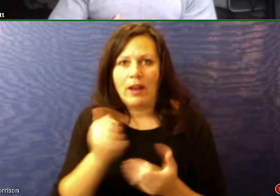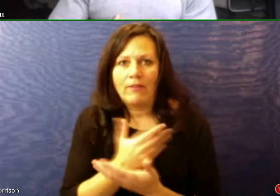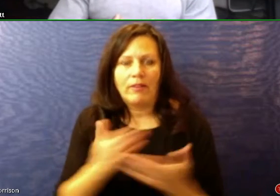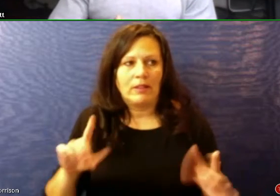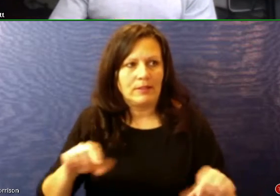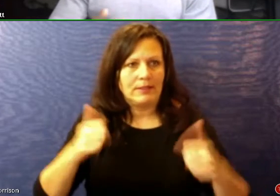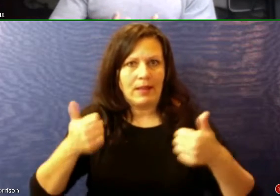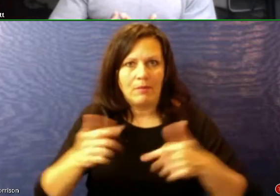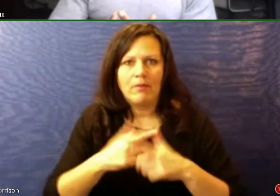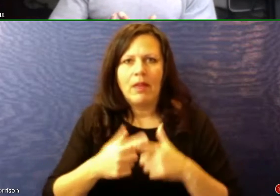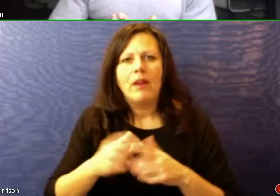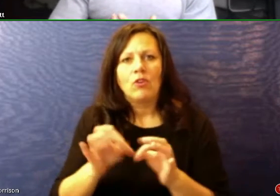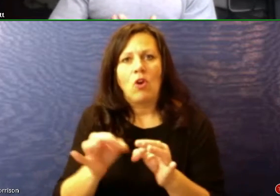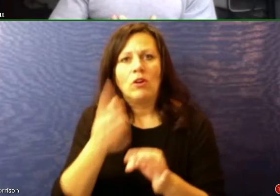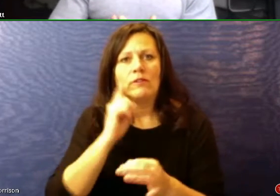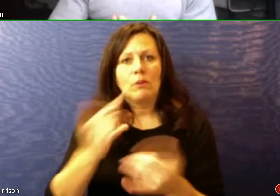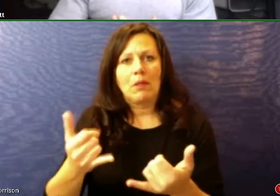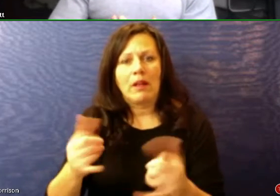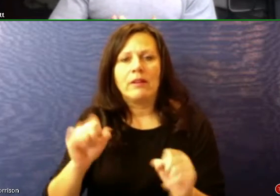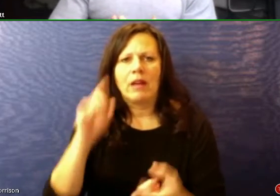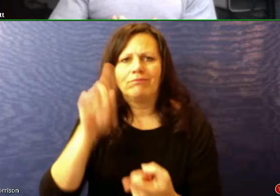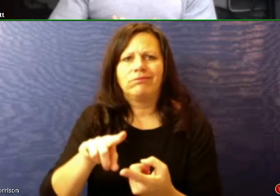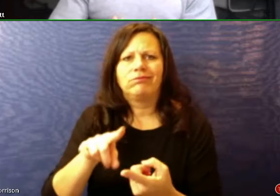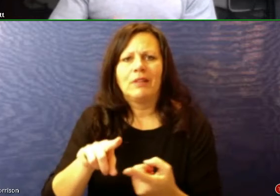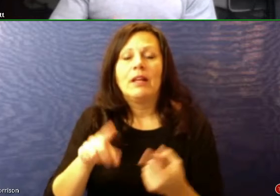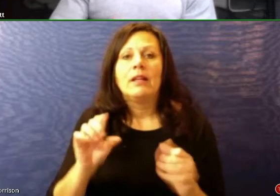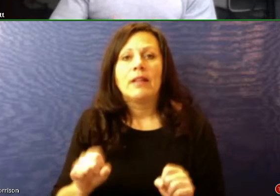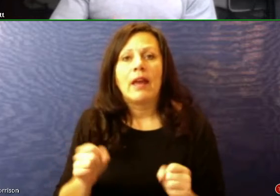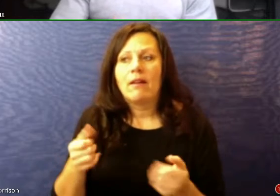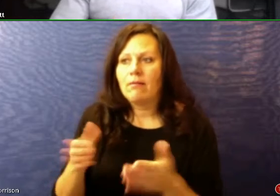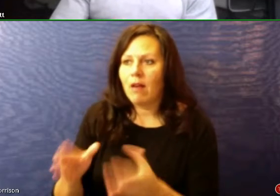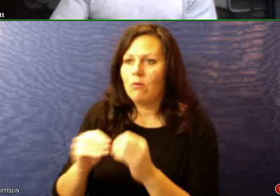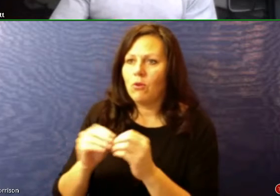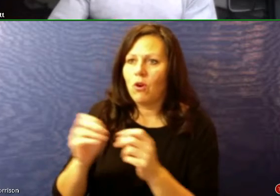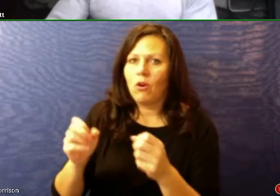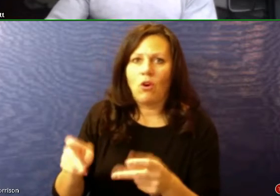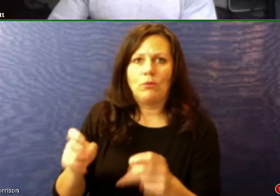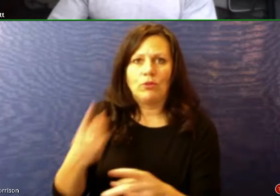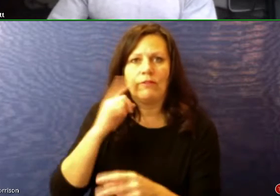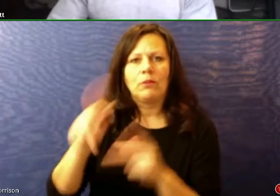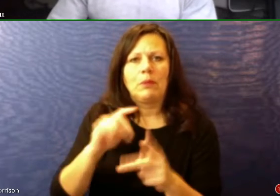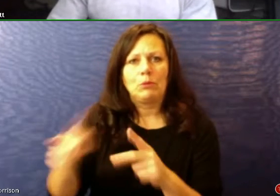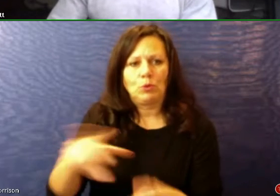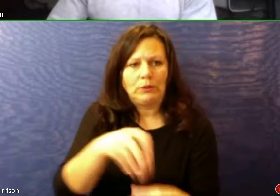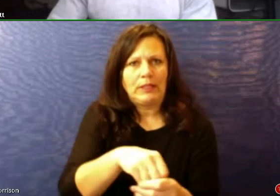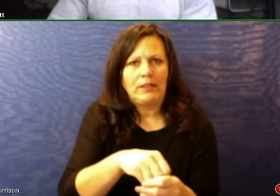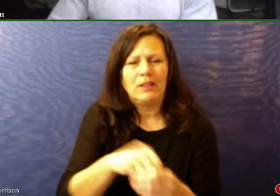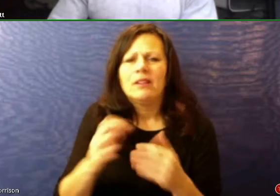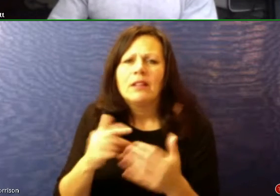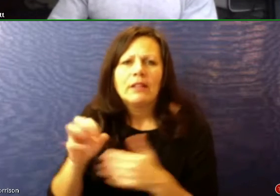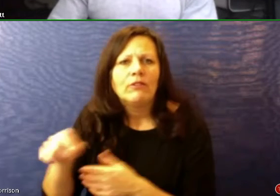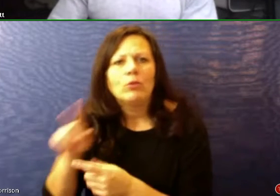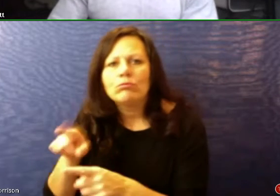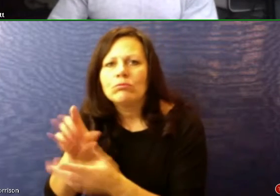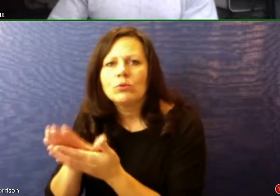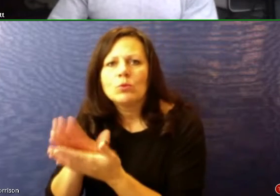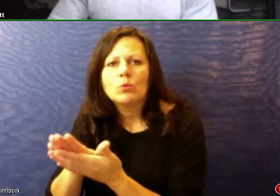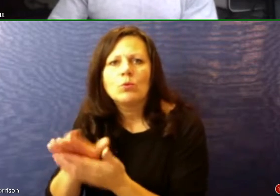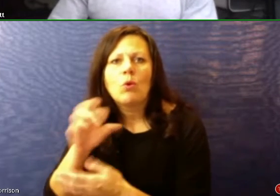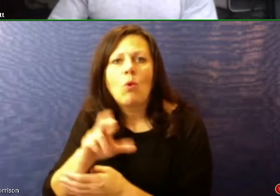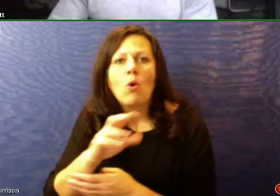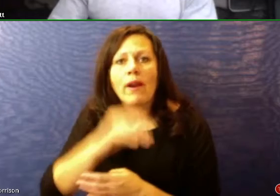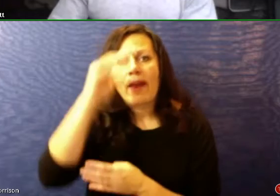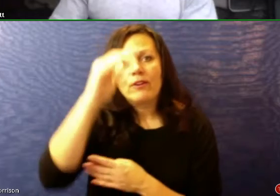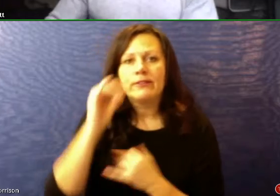down cost, so that we can create more opportunities for people to engage, whether you're in school, whether you're an adult like